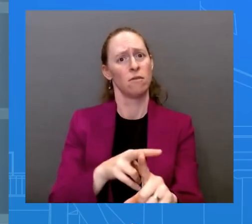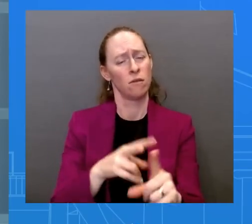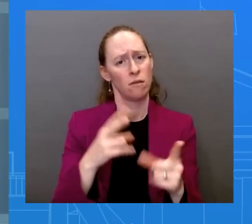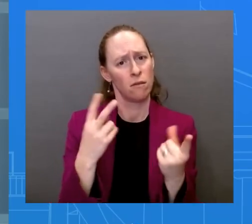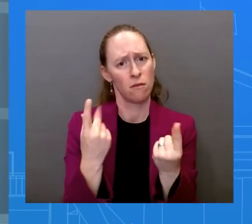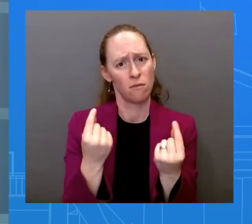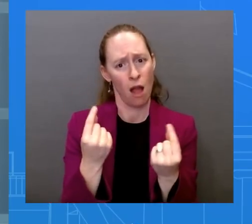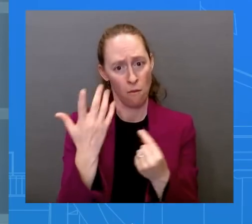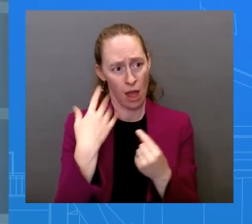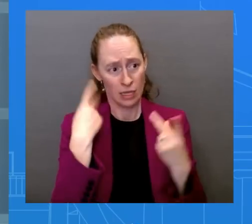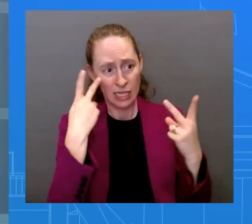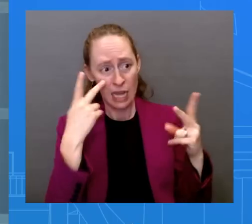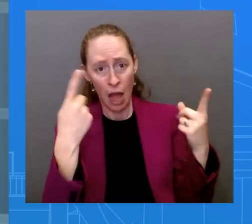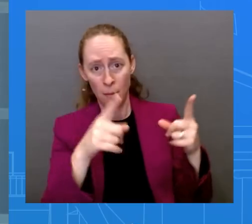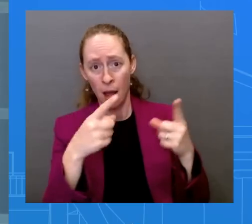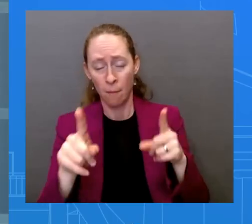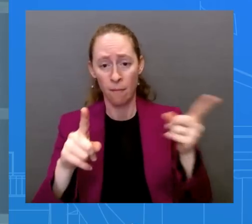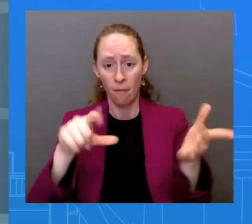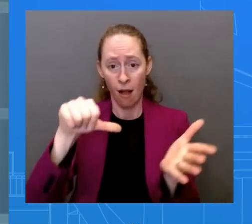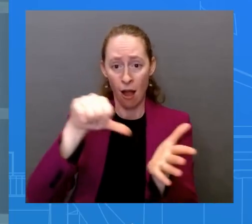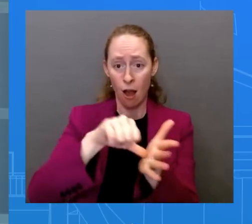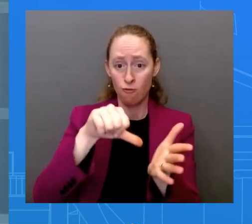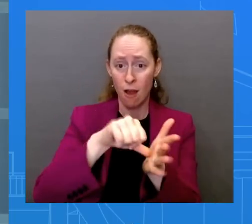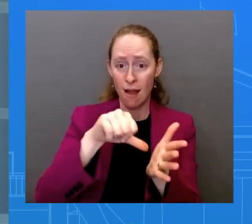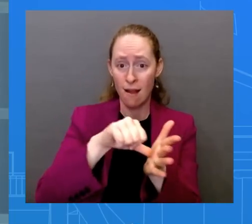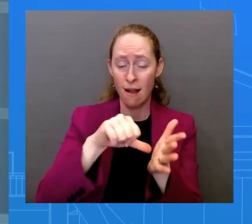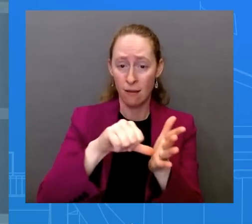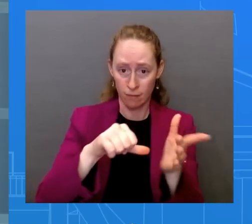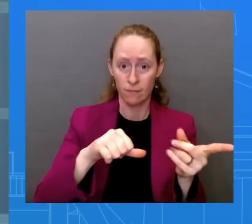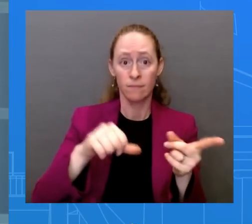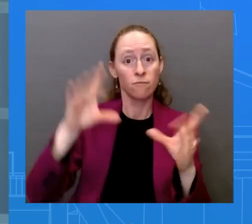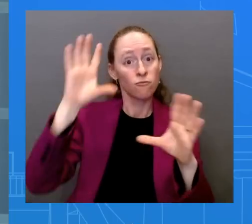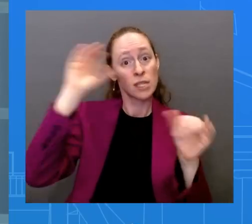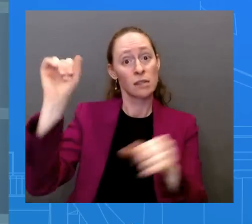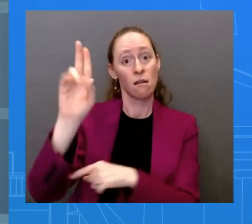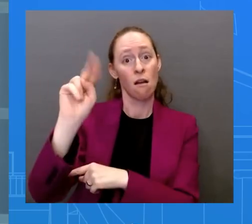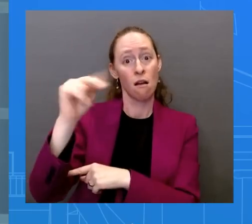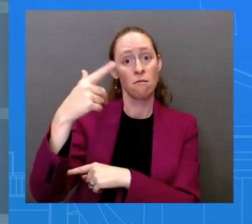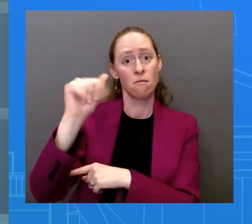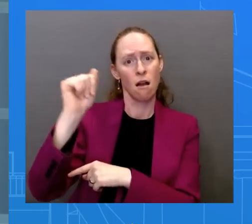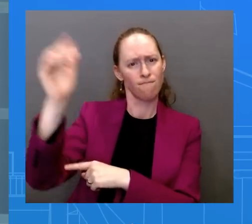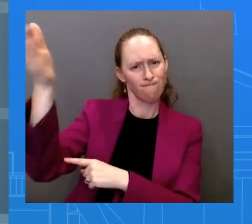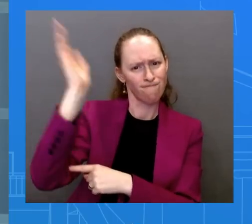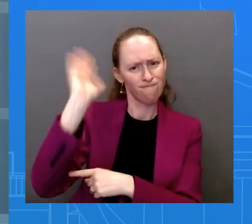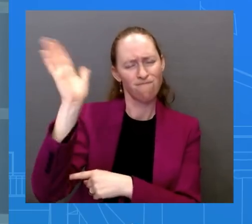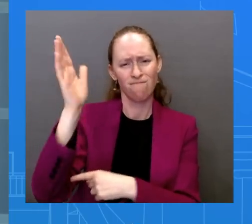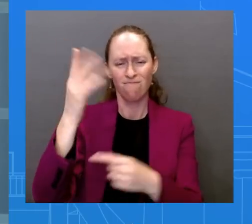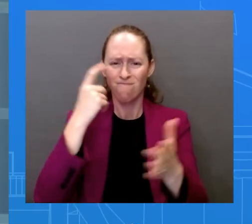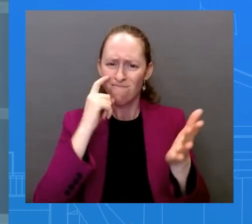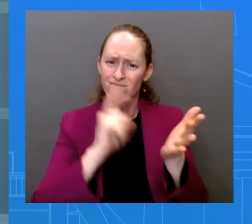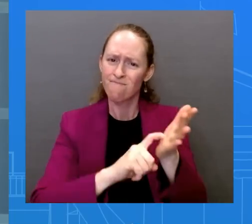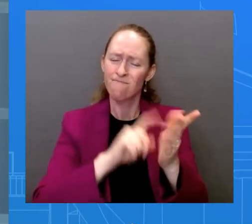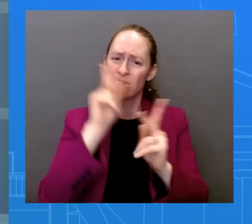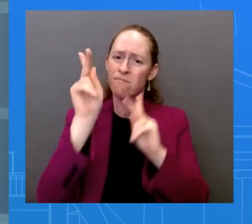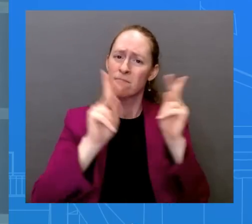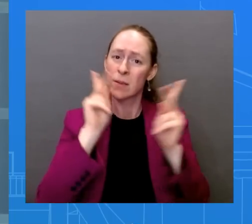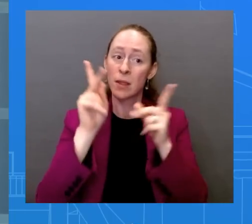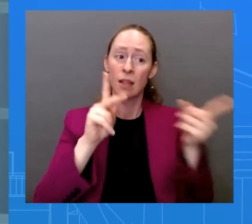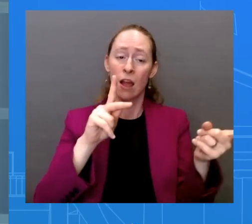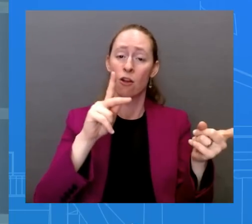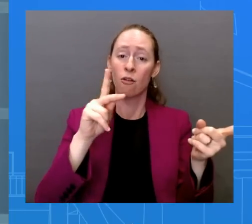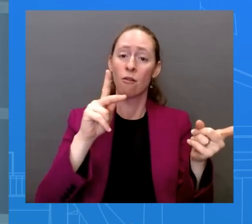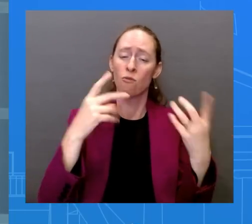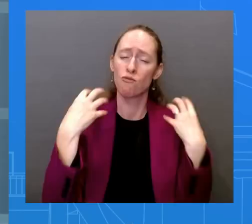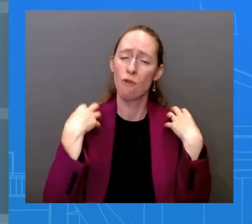stated at UNGA, we stand with the brave citizens and brave women of Iran who right now are demonstrating to secure